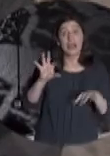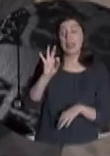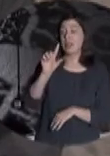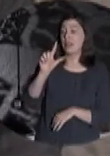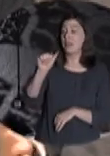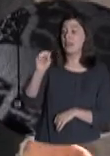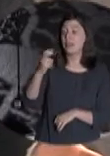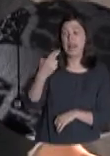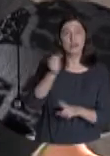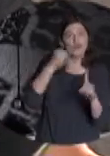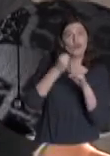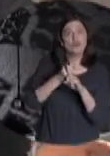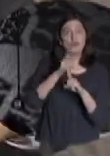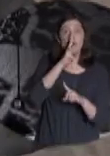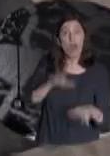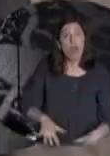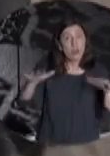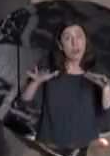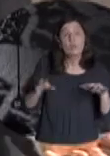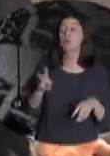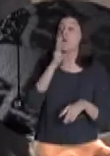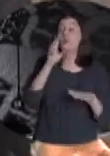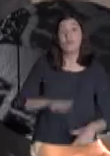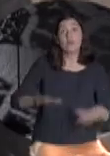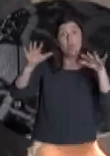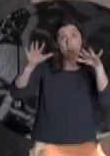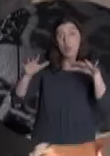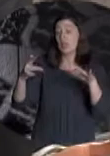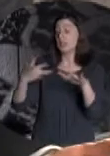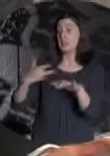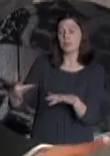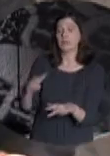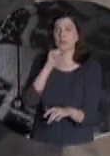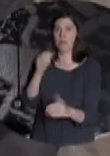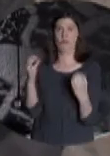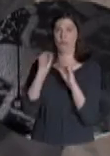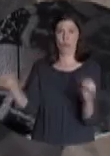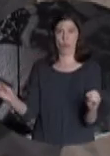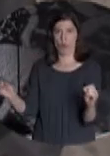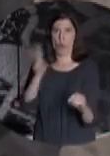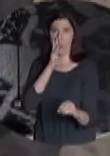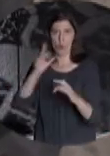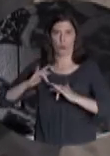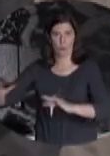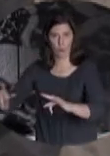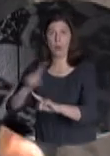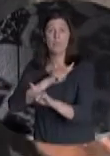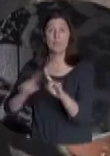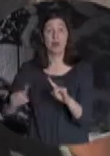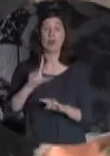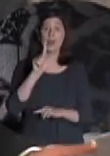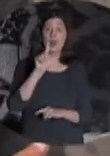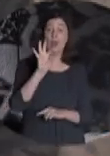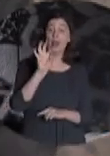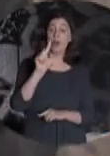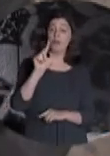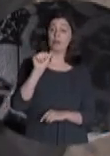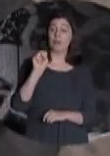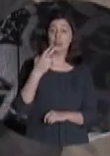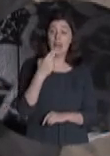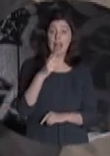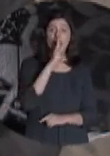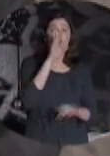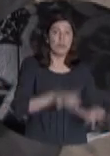flooding. Flooding when water fills up an area where there normally isn't water, and flash flooding is when a flood occurs in a very short amount of